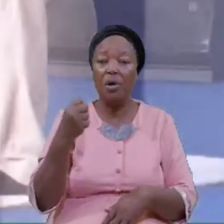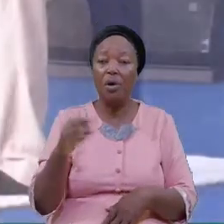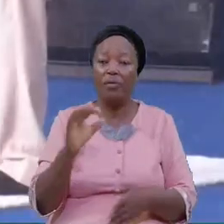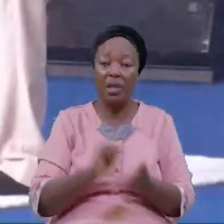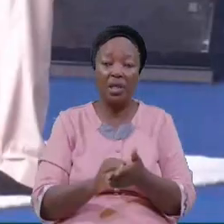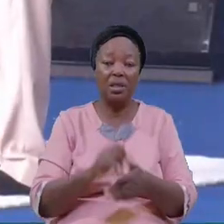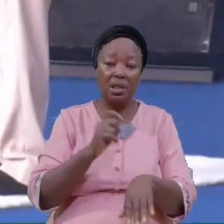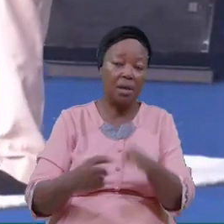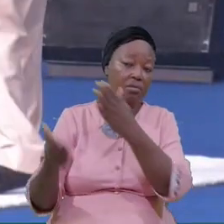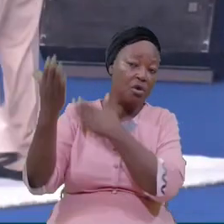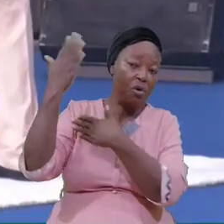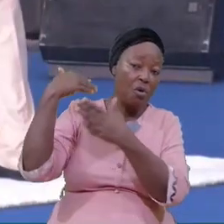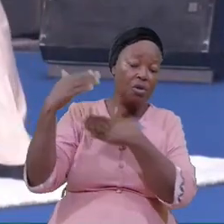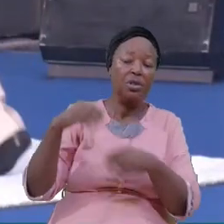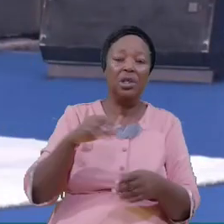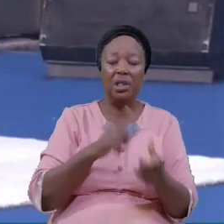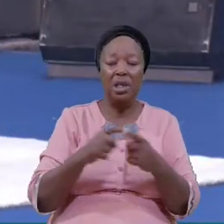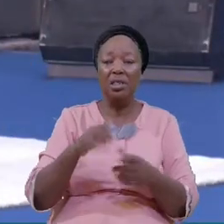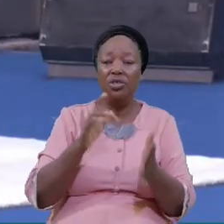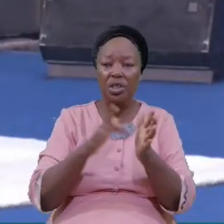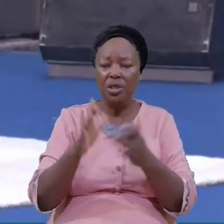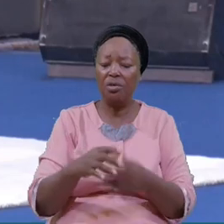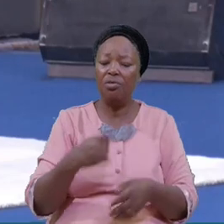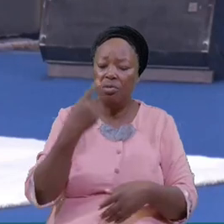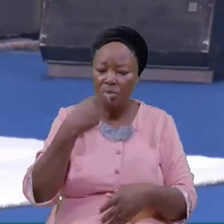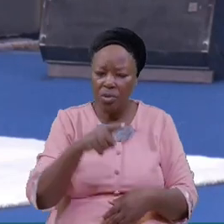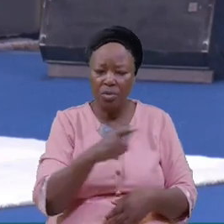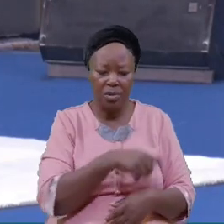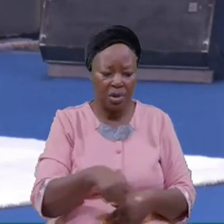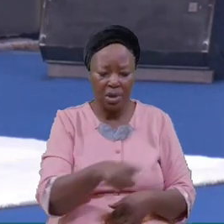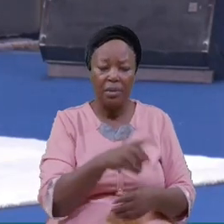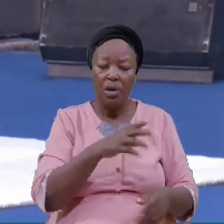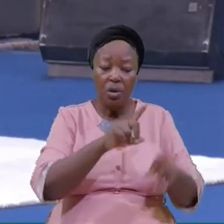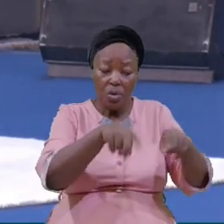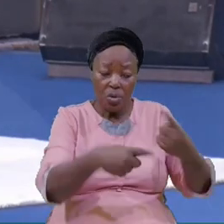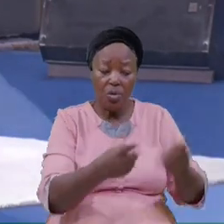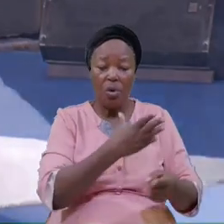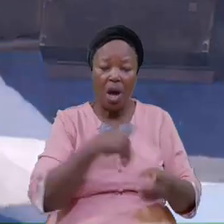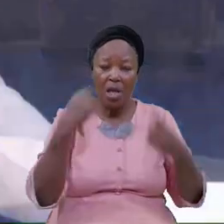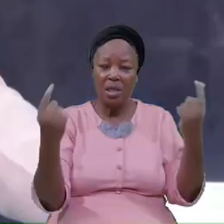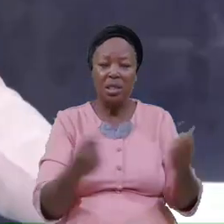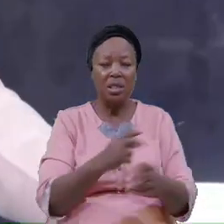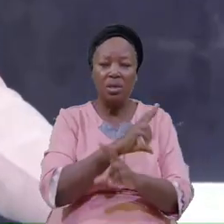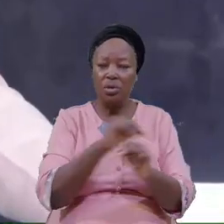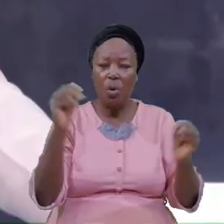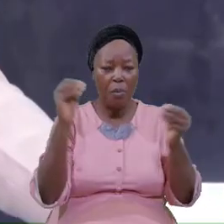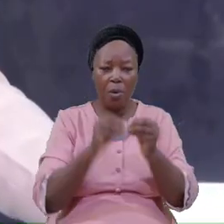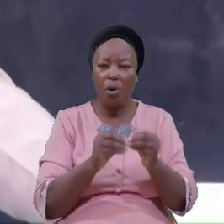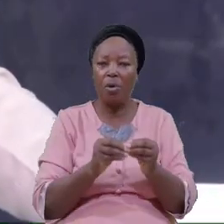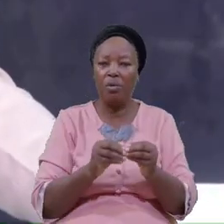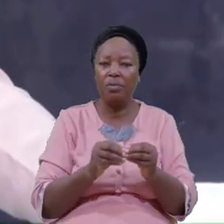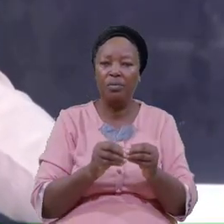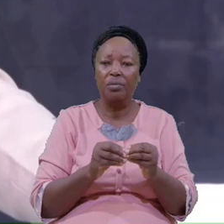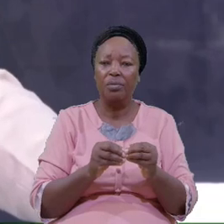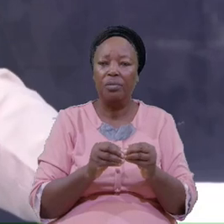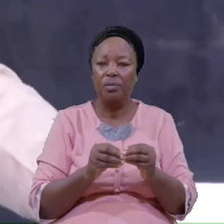Jesus told them, Jésus les a go dit, and sin no more. Allez et ne péchez plus. The